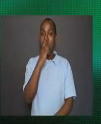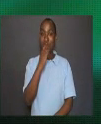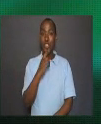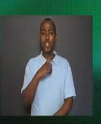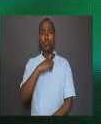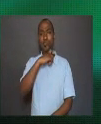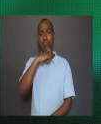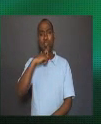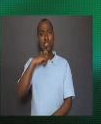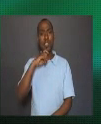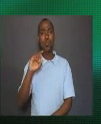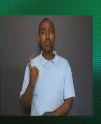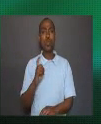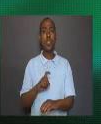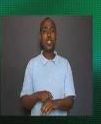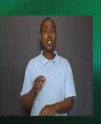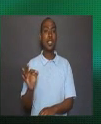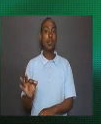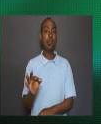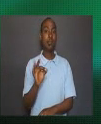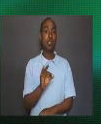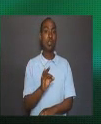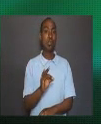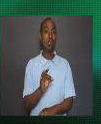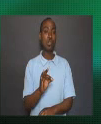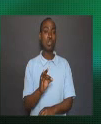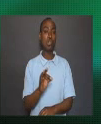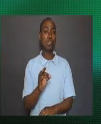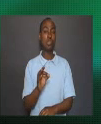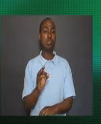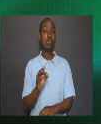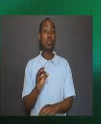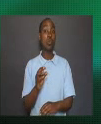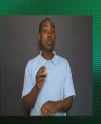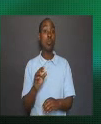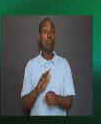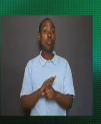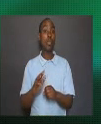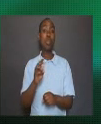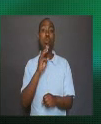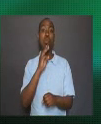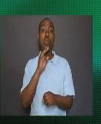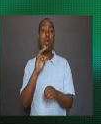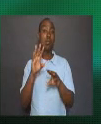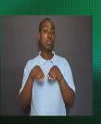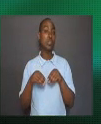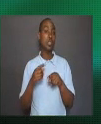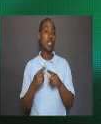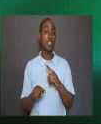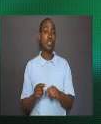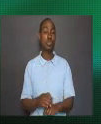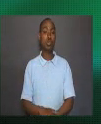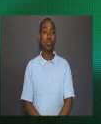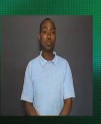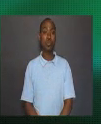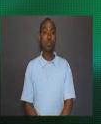dry, the plant will not be able to take up enough water through the roots from the